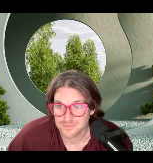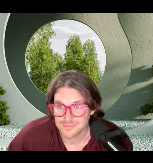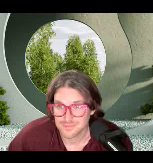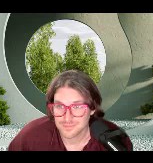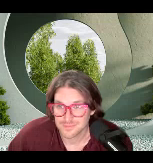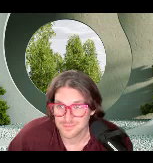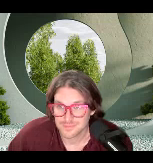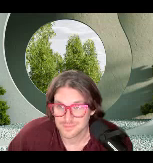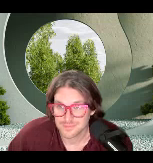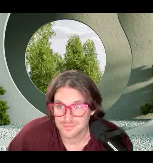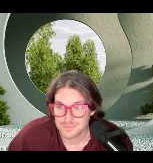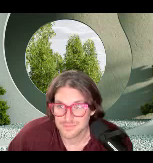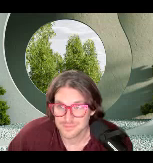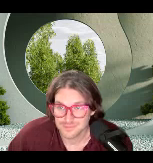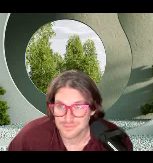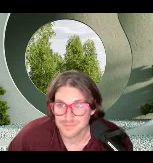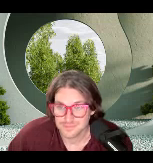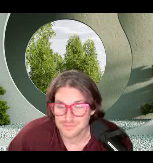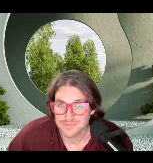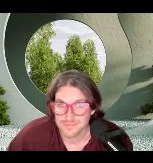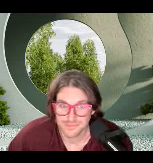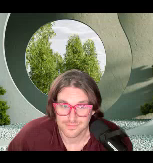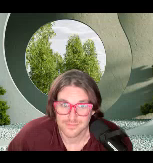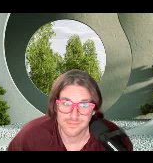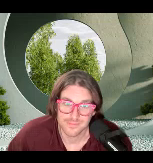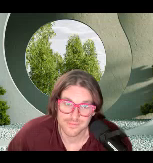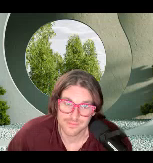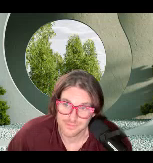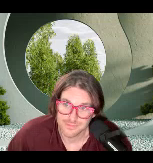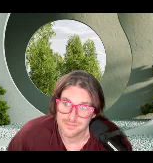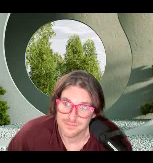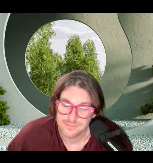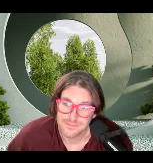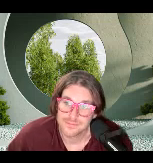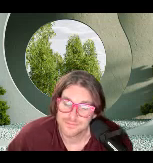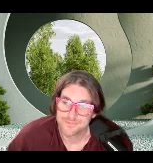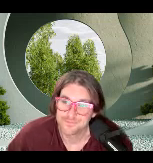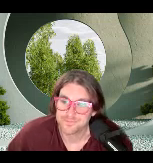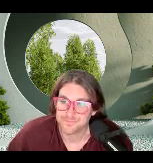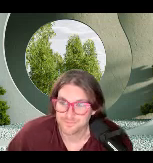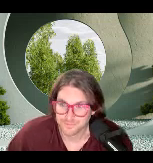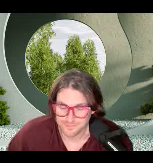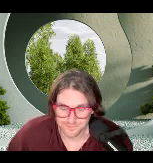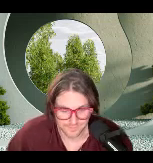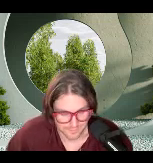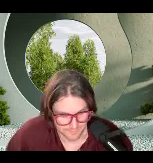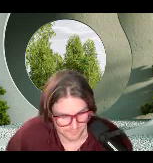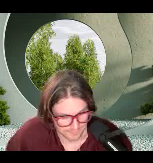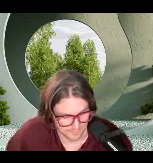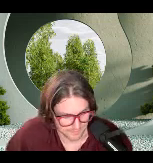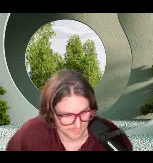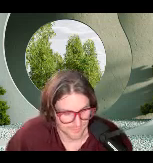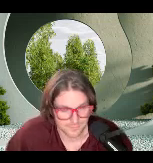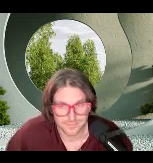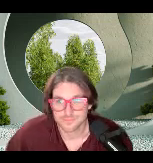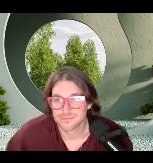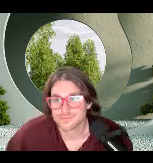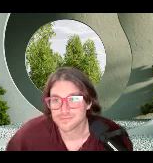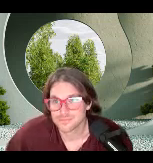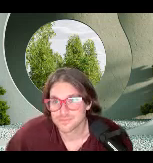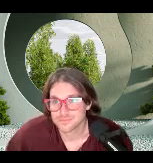okay to put in, because it is a logo. So logos are kind of like a gray area, and especially they are exempt from